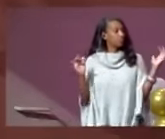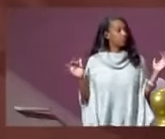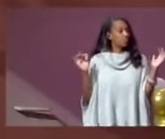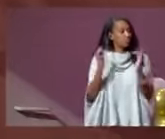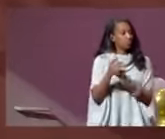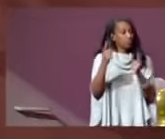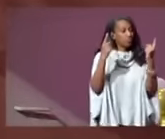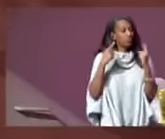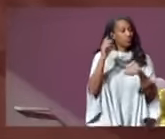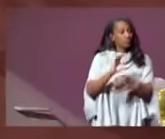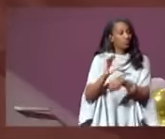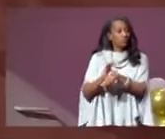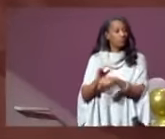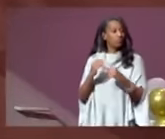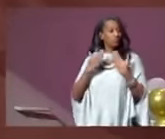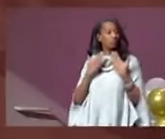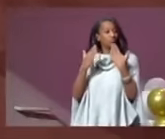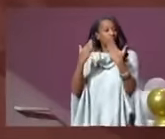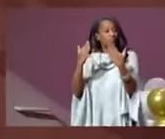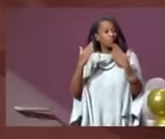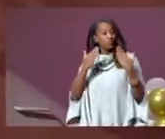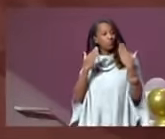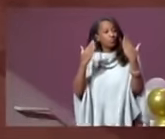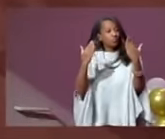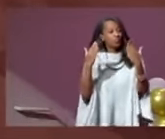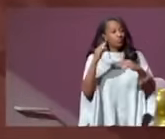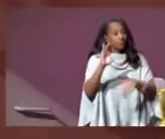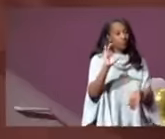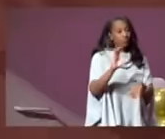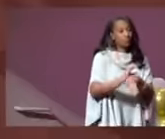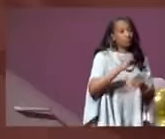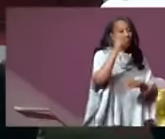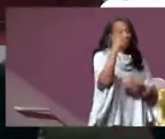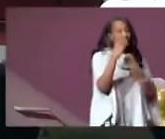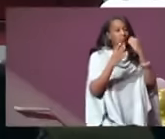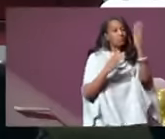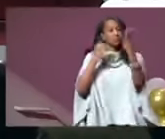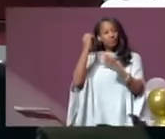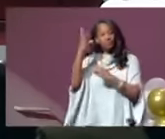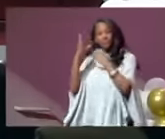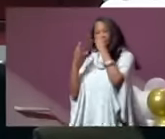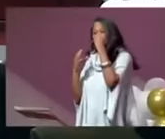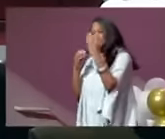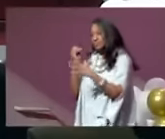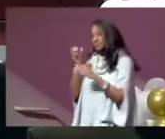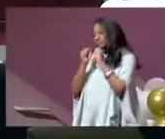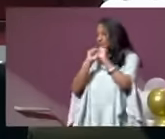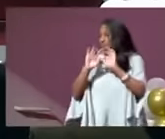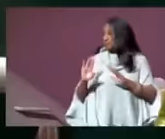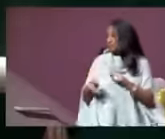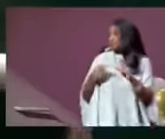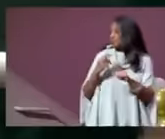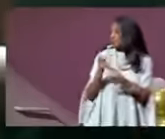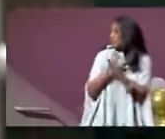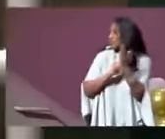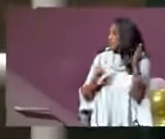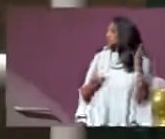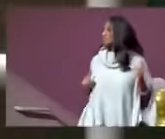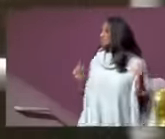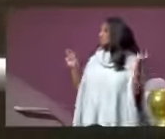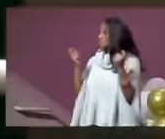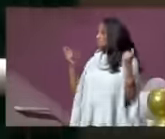with thanksgiving and into his courts with praise. Come on and put those hands together and bless the name of the Lord with us.